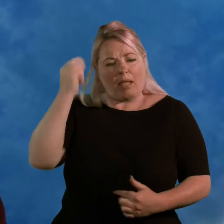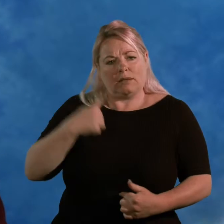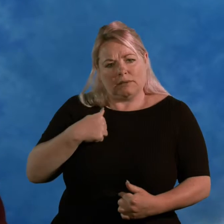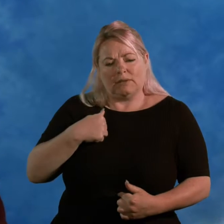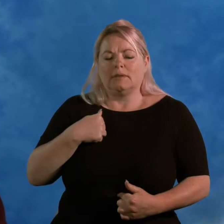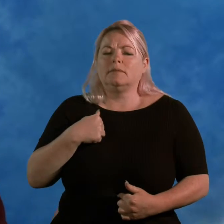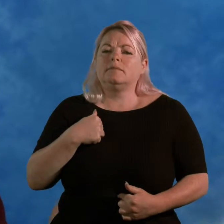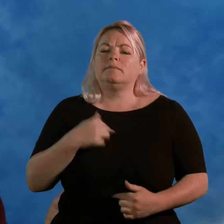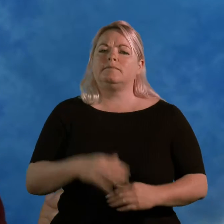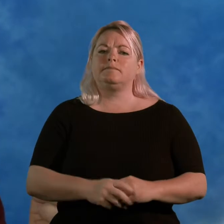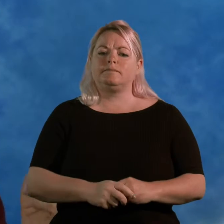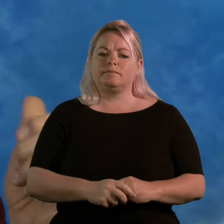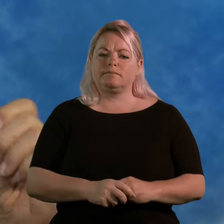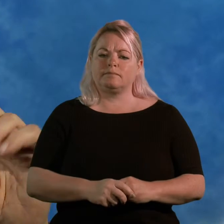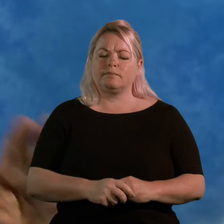future.